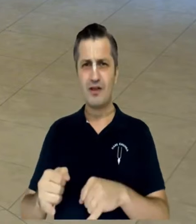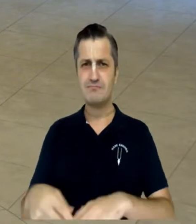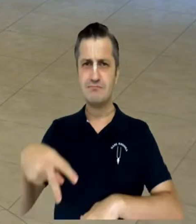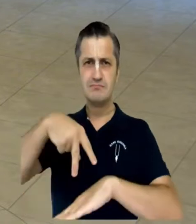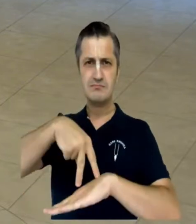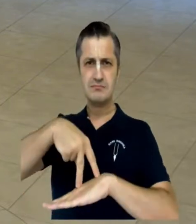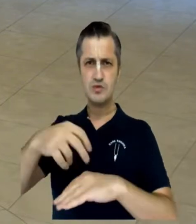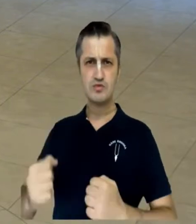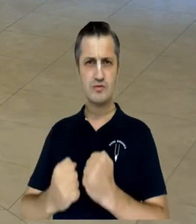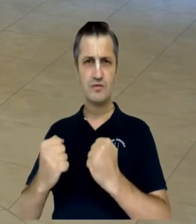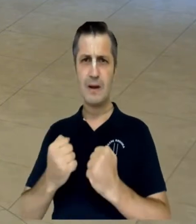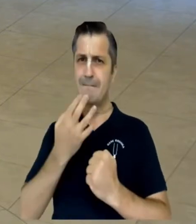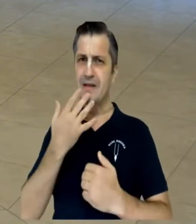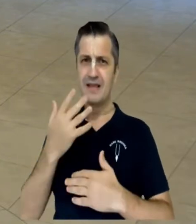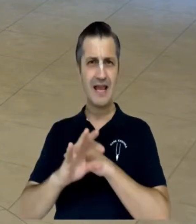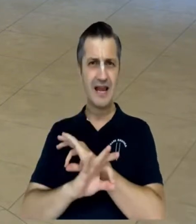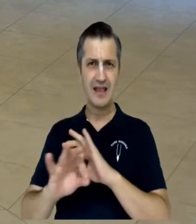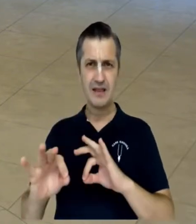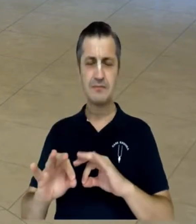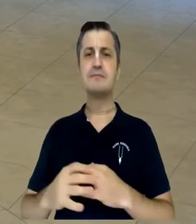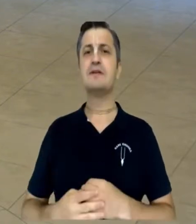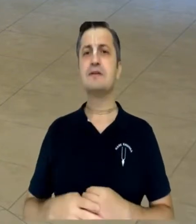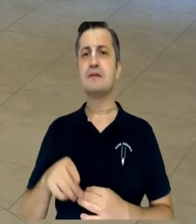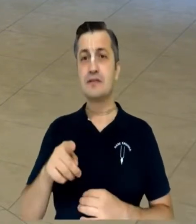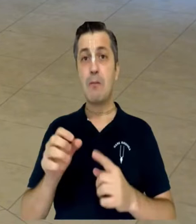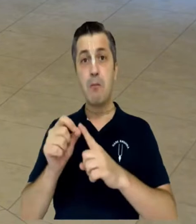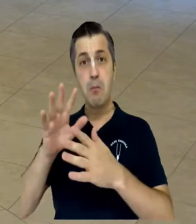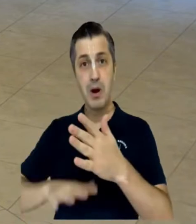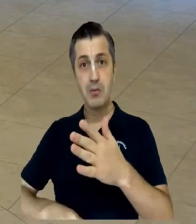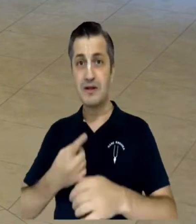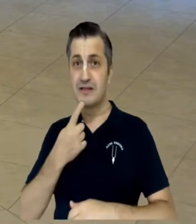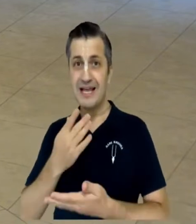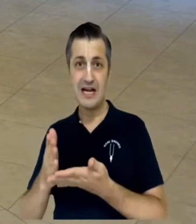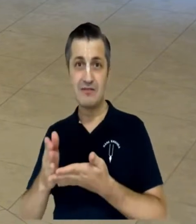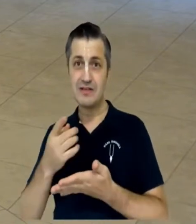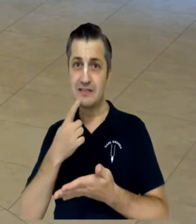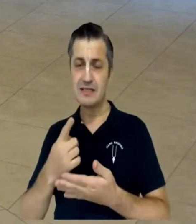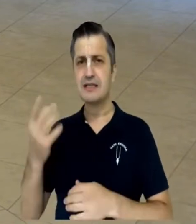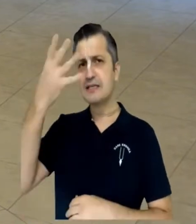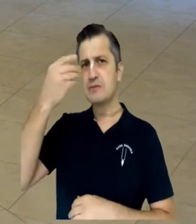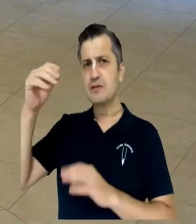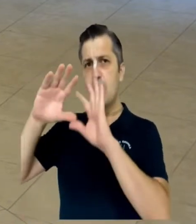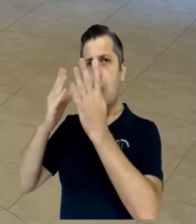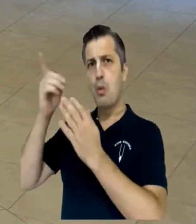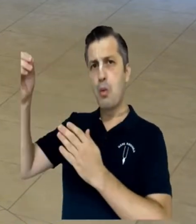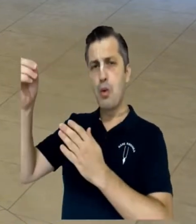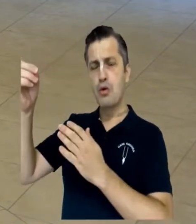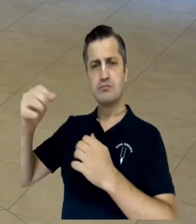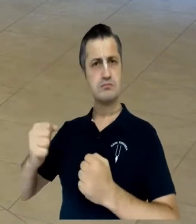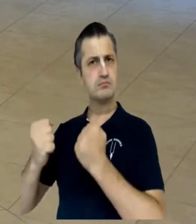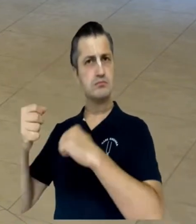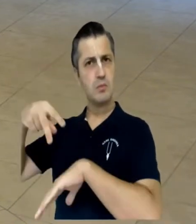infallible, it's mentioned in purport that this is the situation when we're in the spiritual world, right? So now, why are we infallible